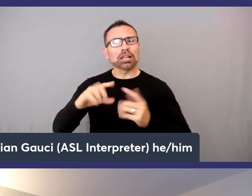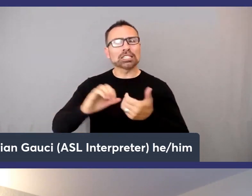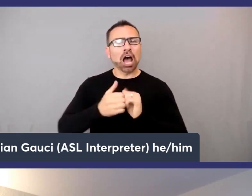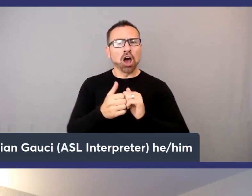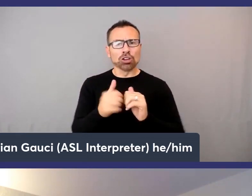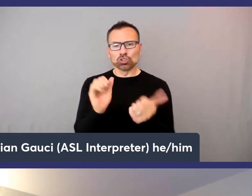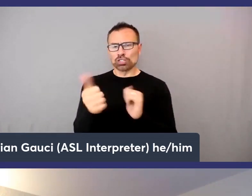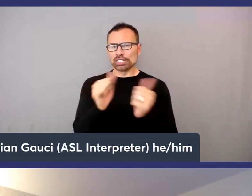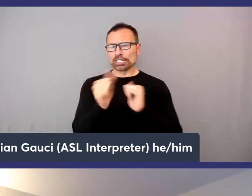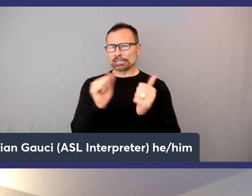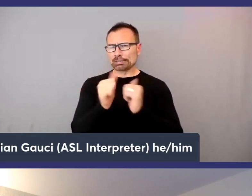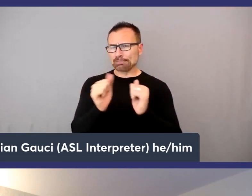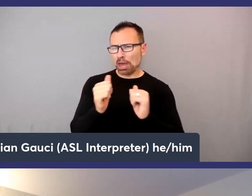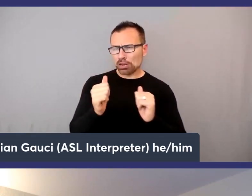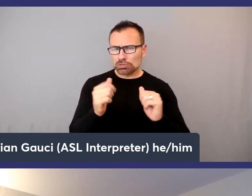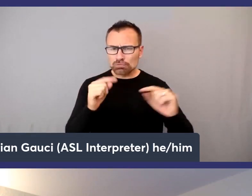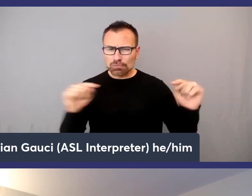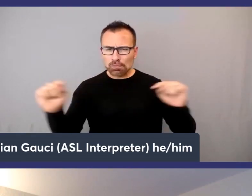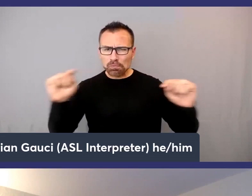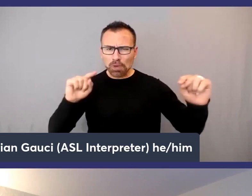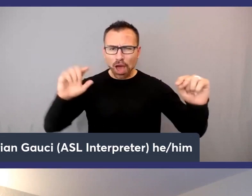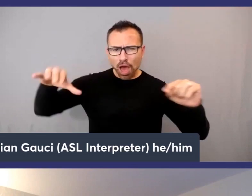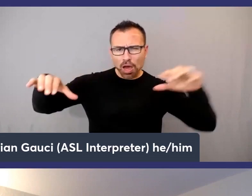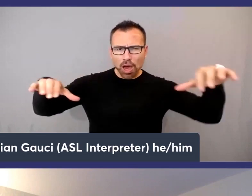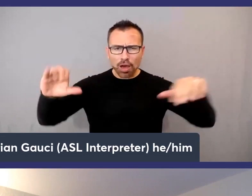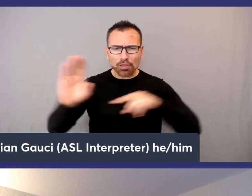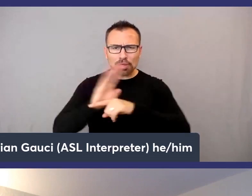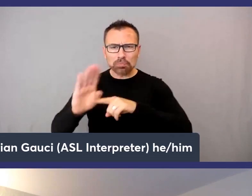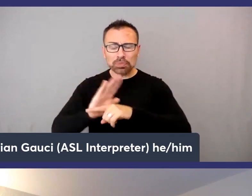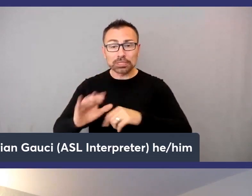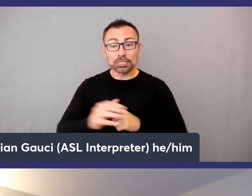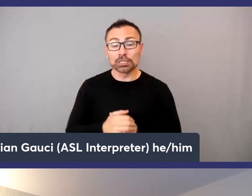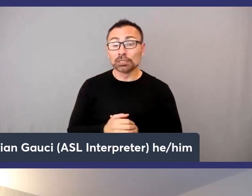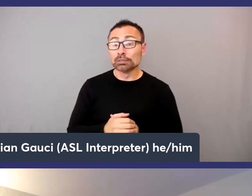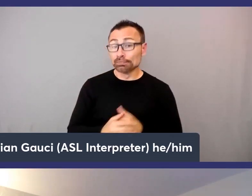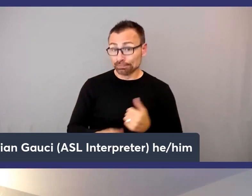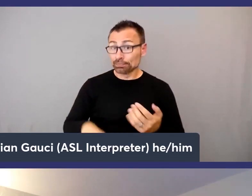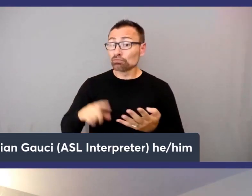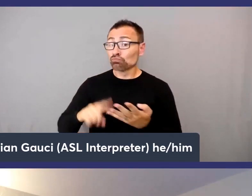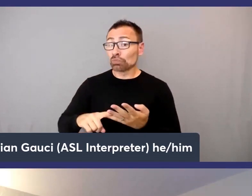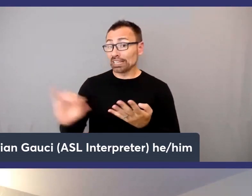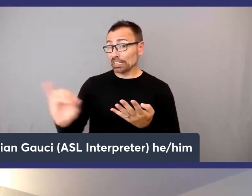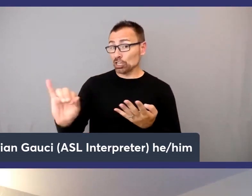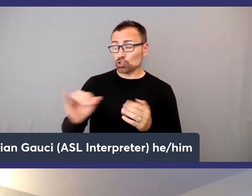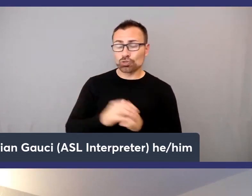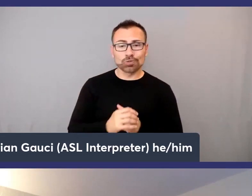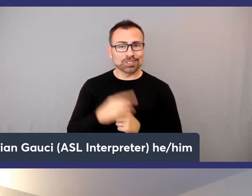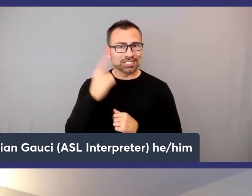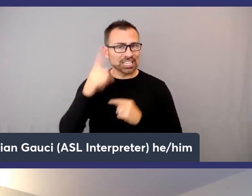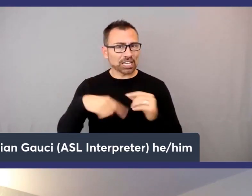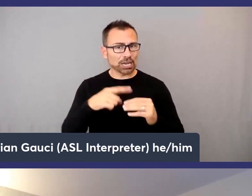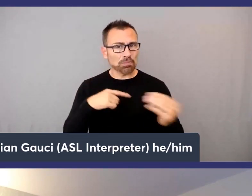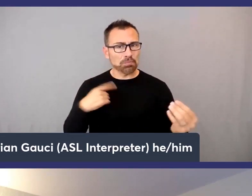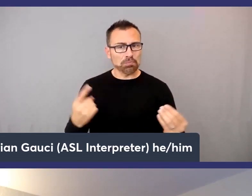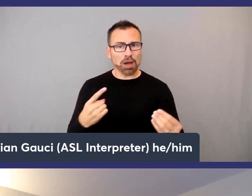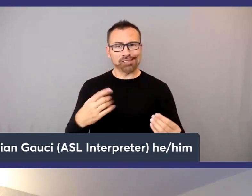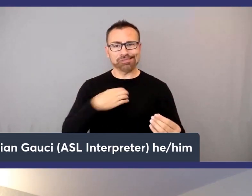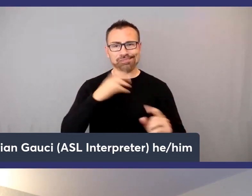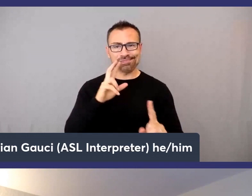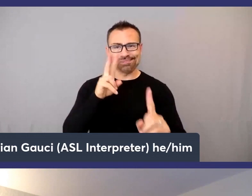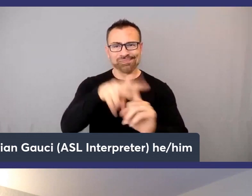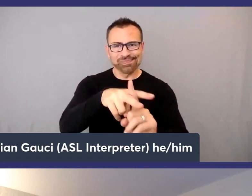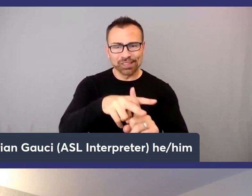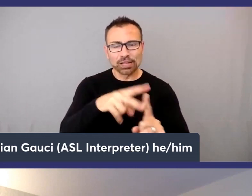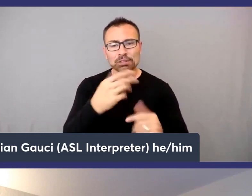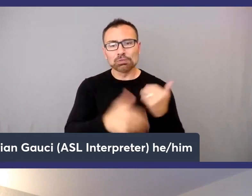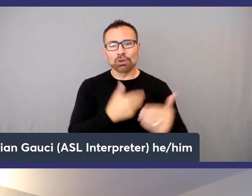area. And then also for insurance, thinking about claims processing, fraud detection, figuring out